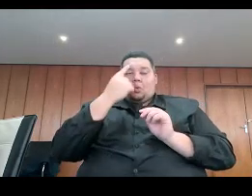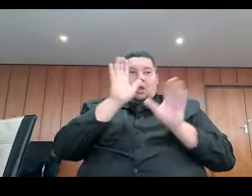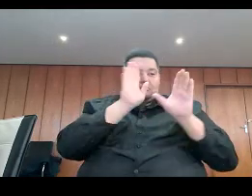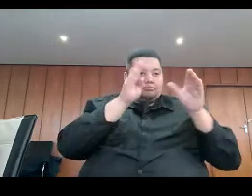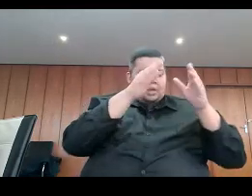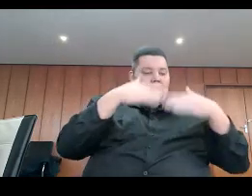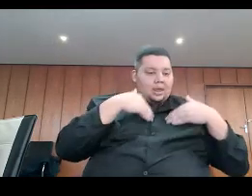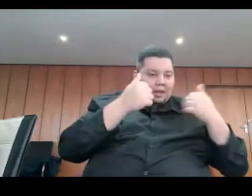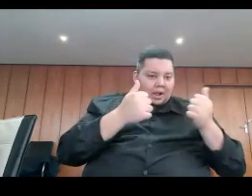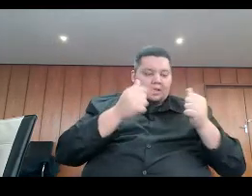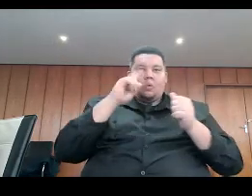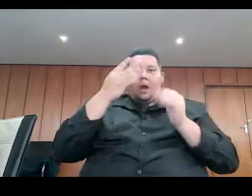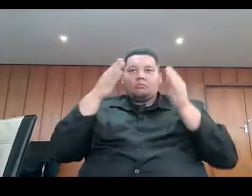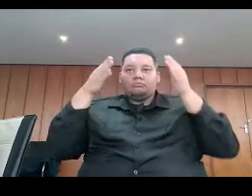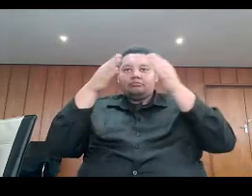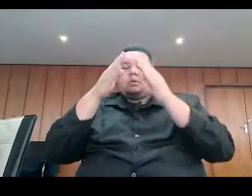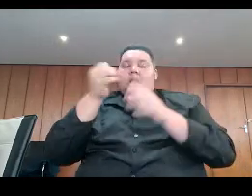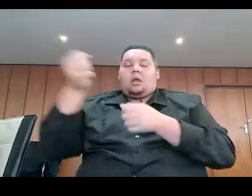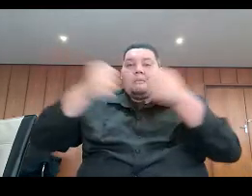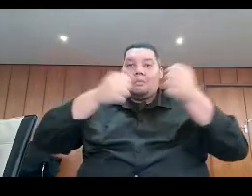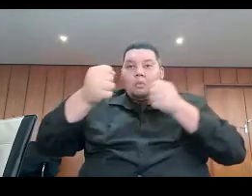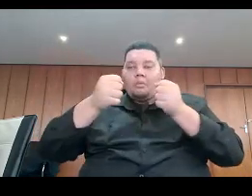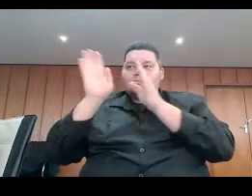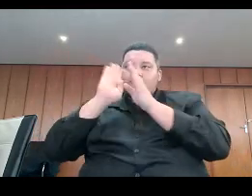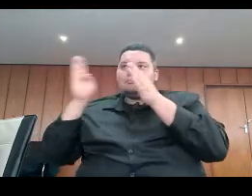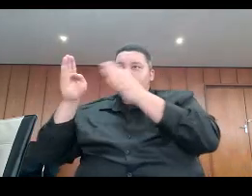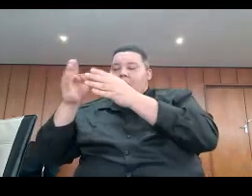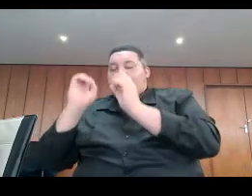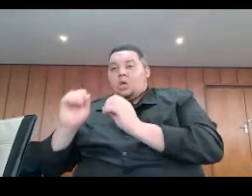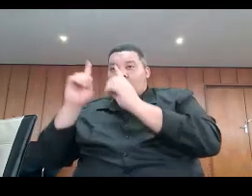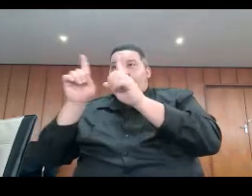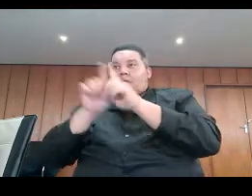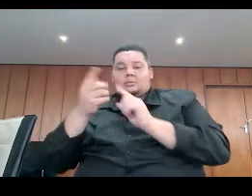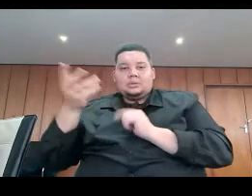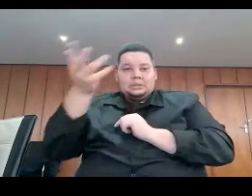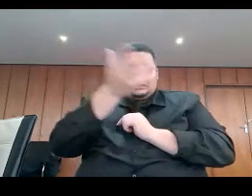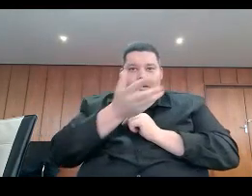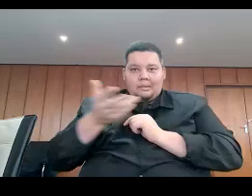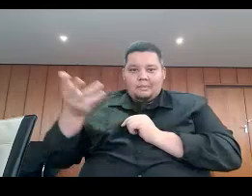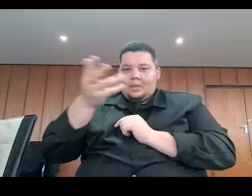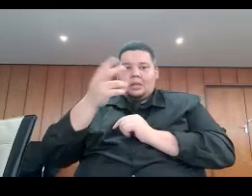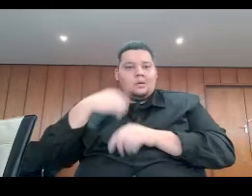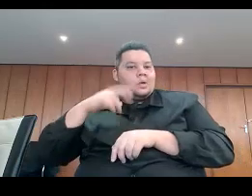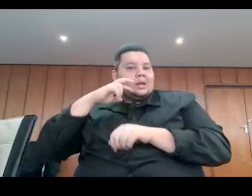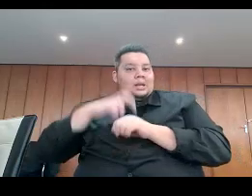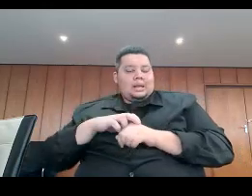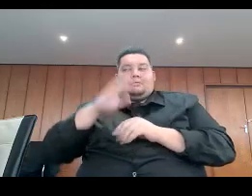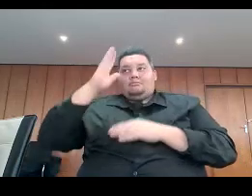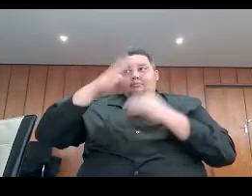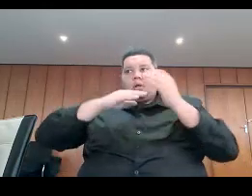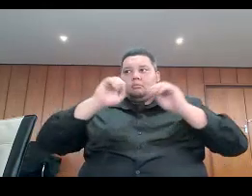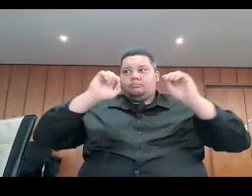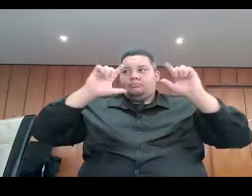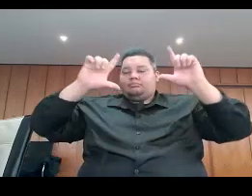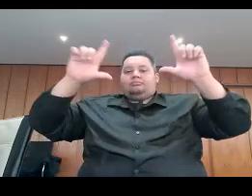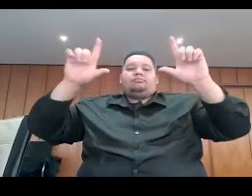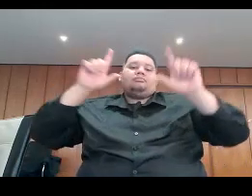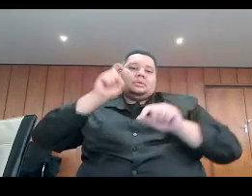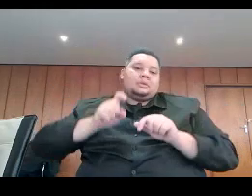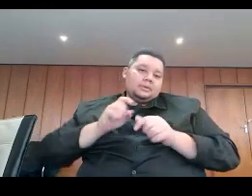another set in employment, another set in education. And somewhere along the line, we need to put this picture together.